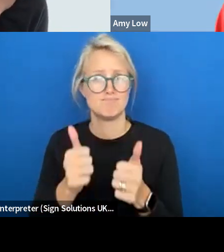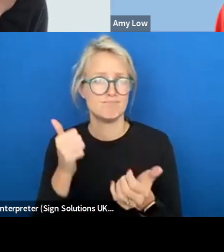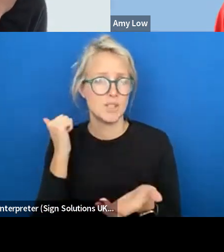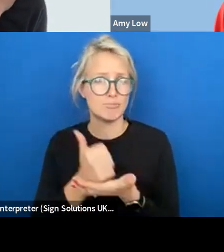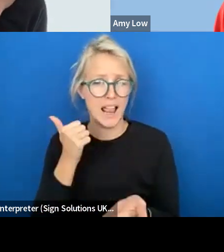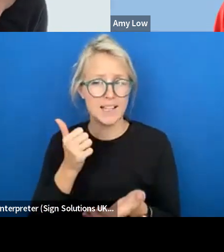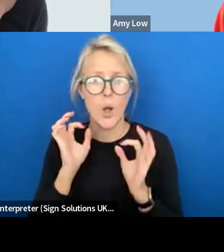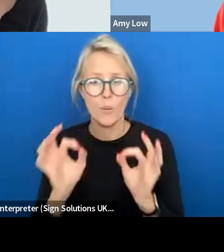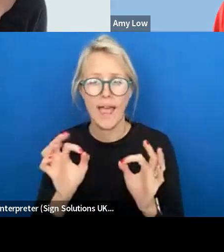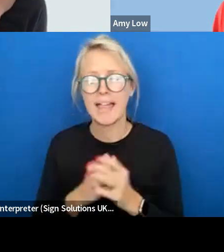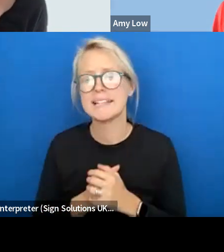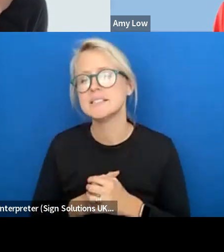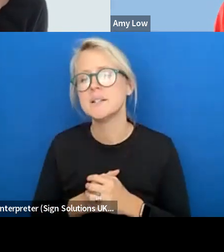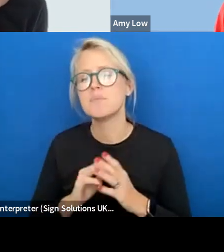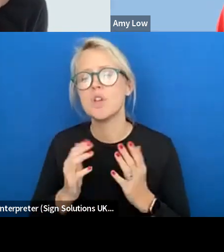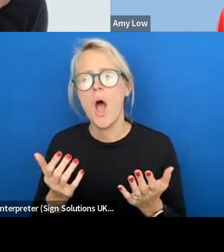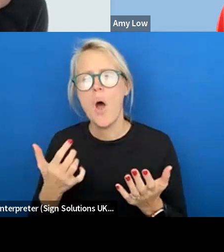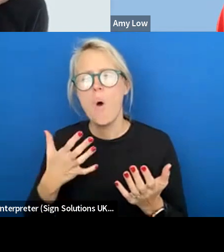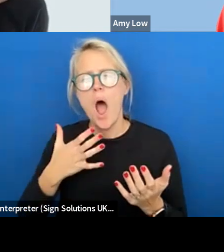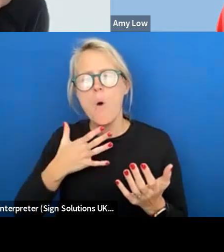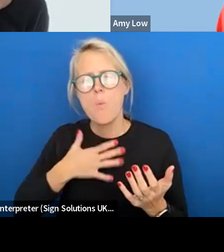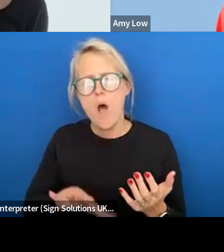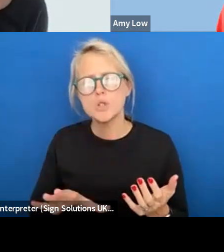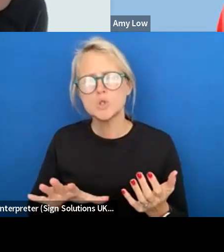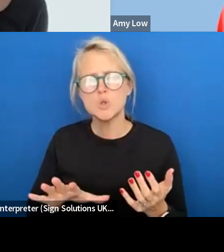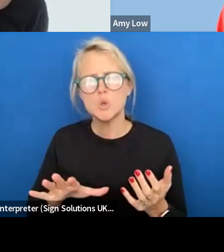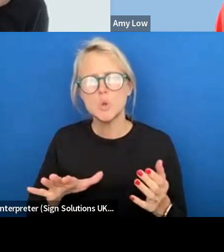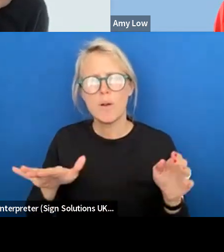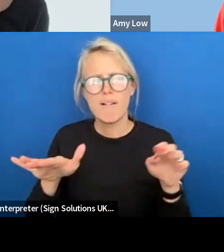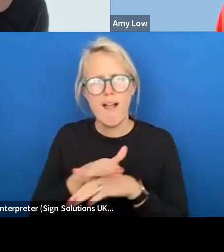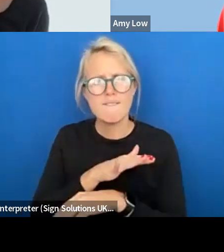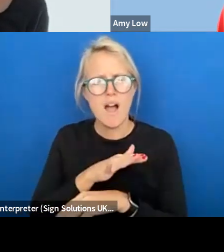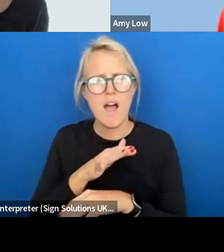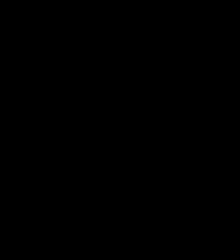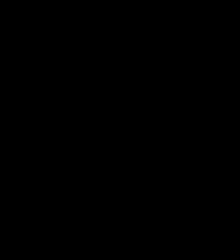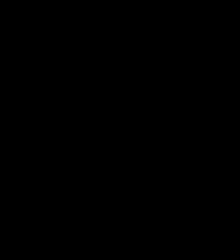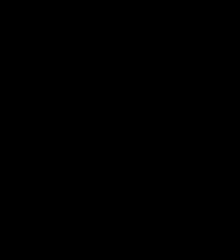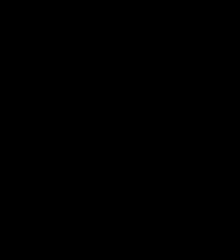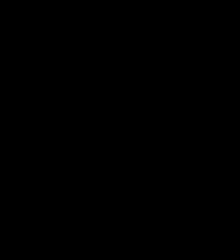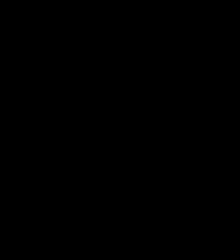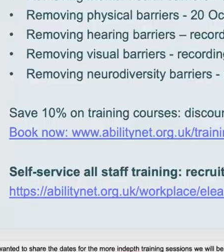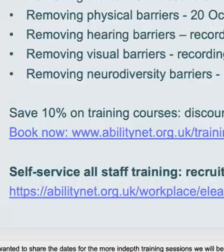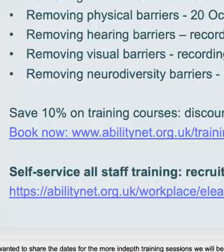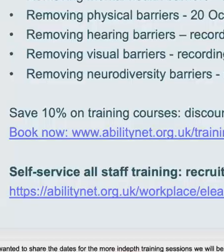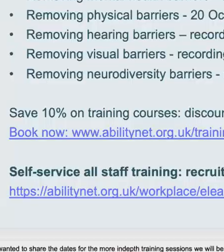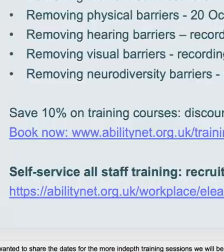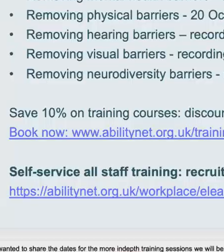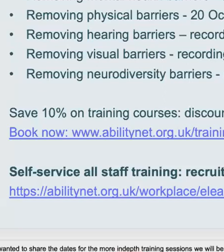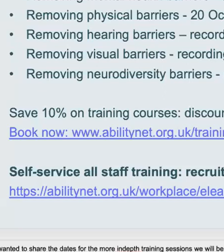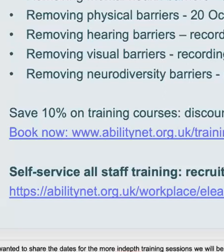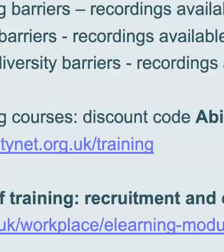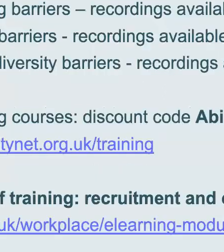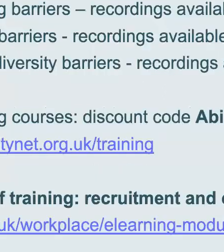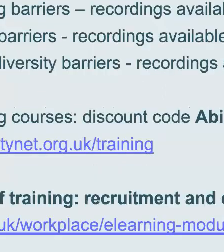Brilliant. Okay. So I just wanted to touch on some upcoming training that we've got that is